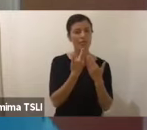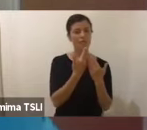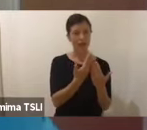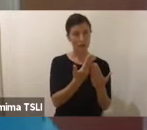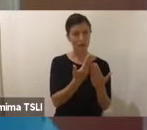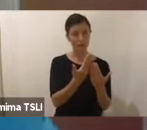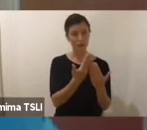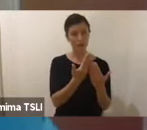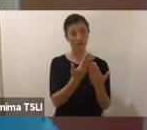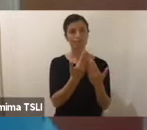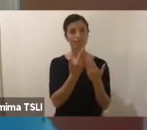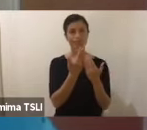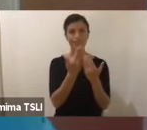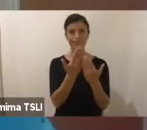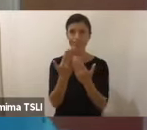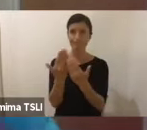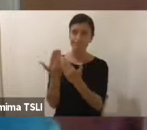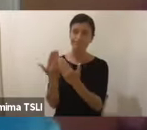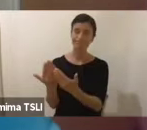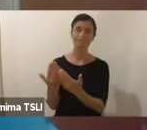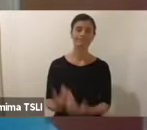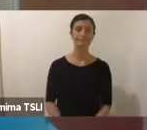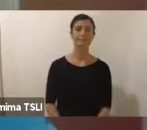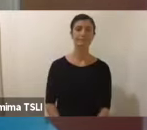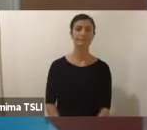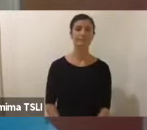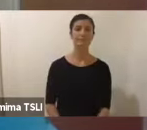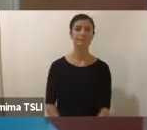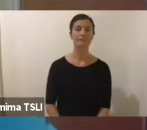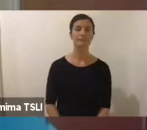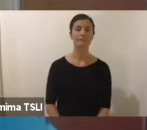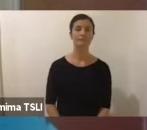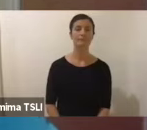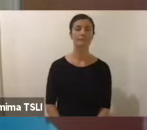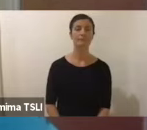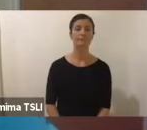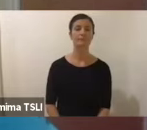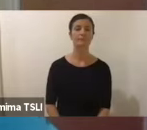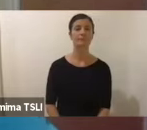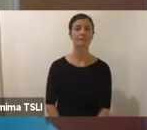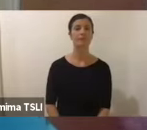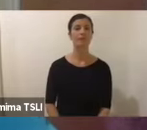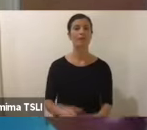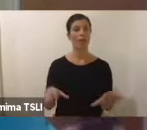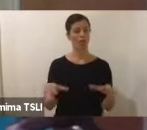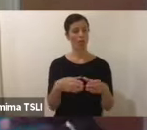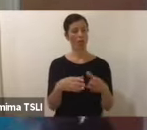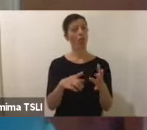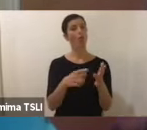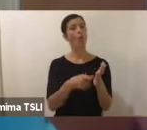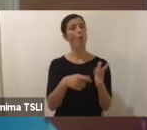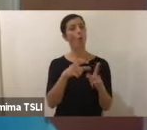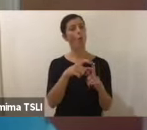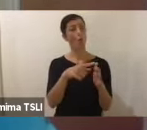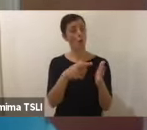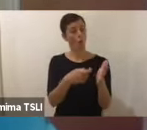and i'm not going to say this is representative of the whole order because it's just eight of you here and um the